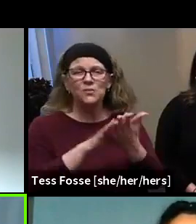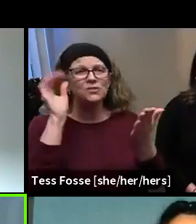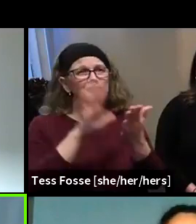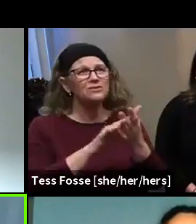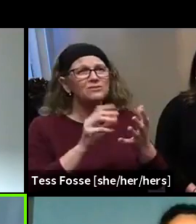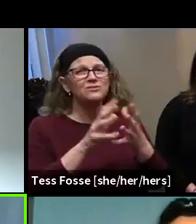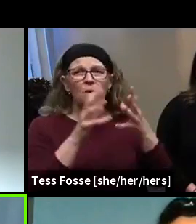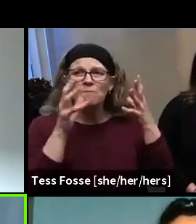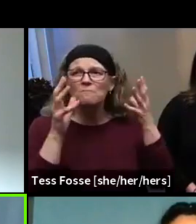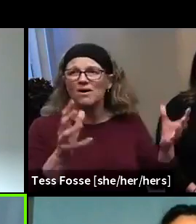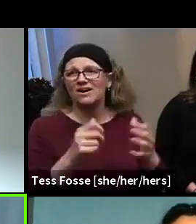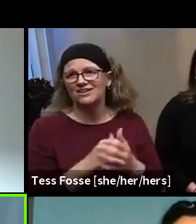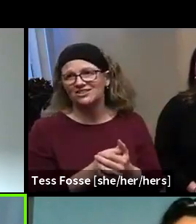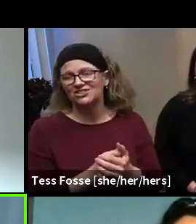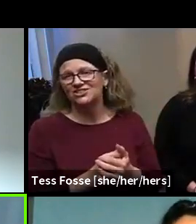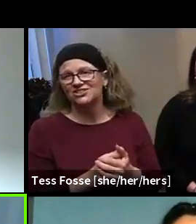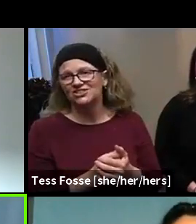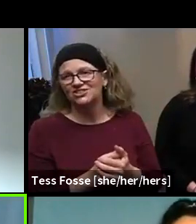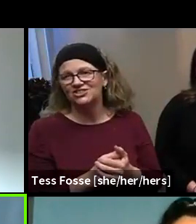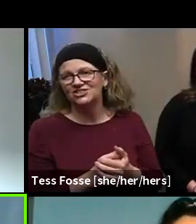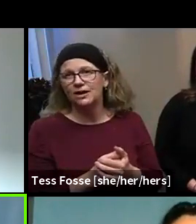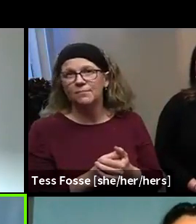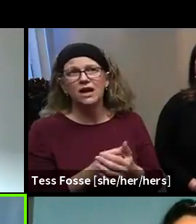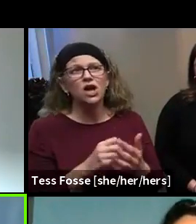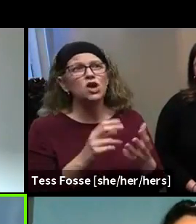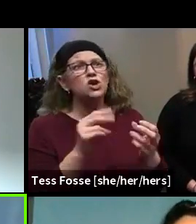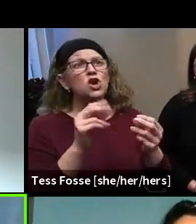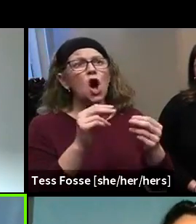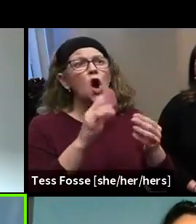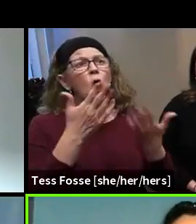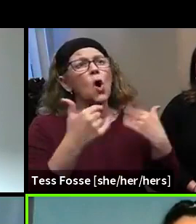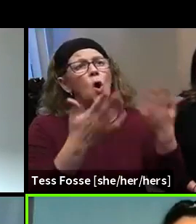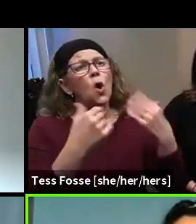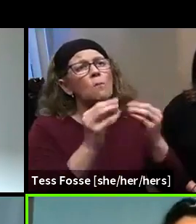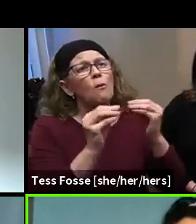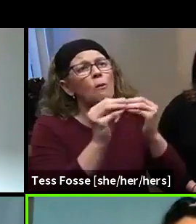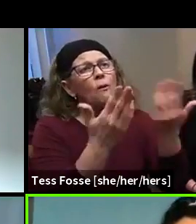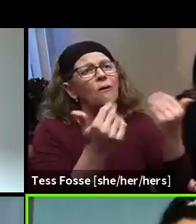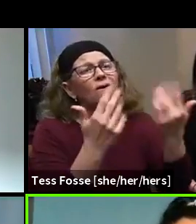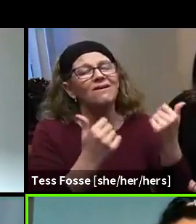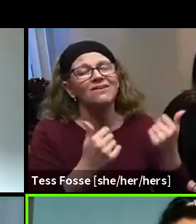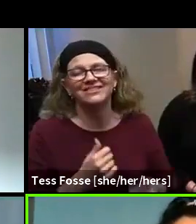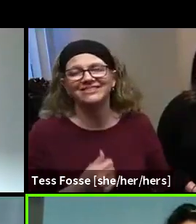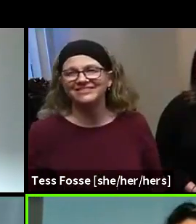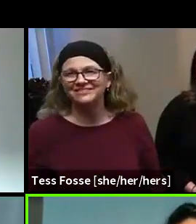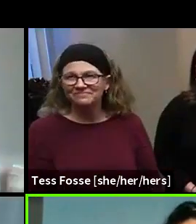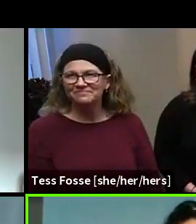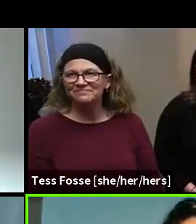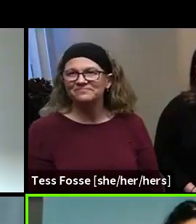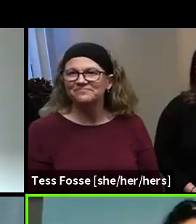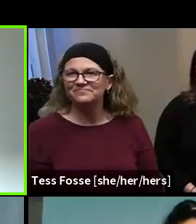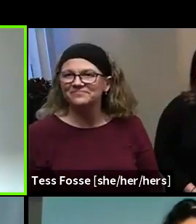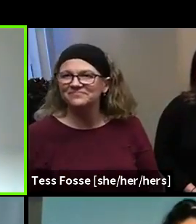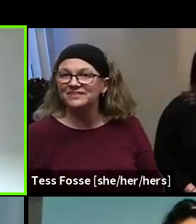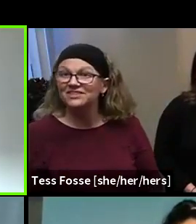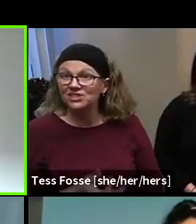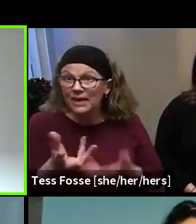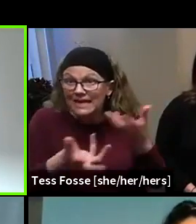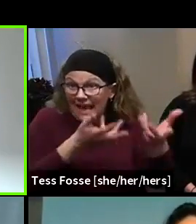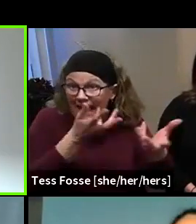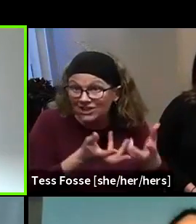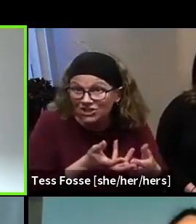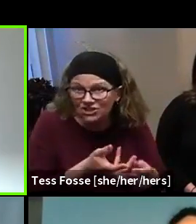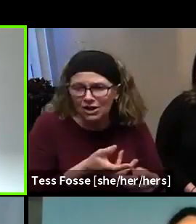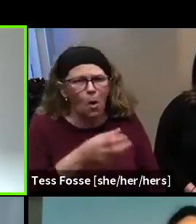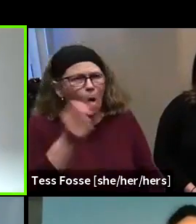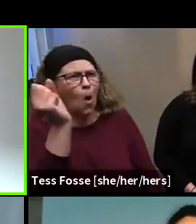much. And I was like, no, keep going. Let's go. Yeah. So it was engaging. Yes,